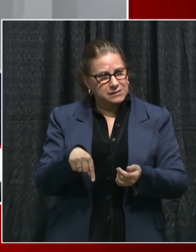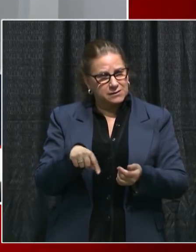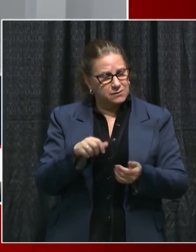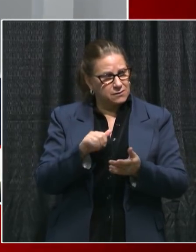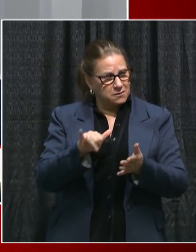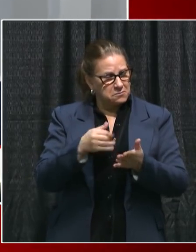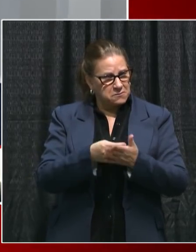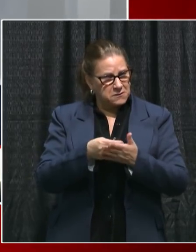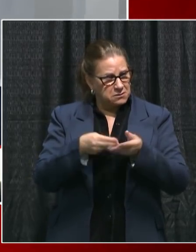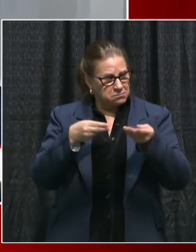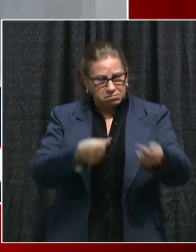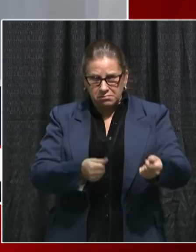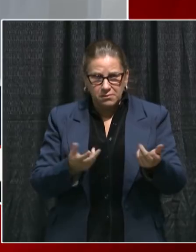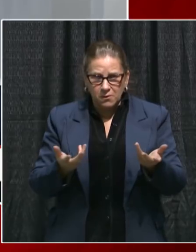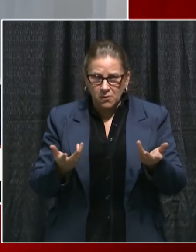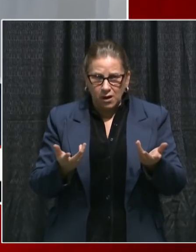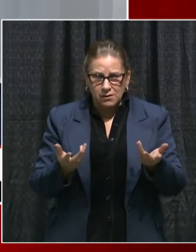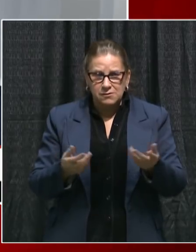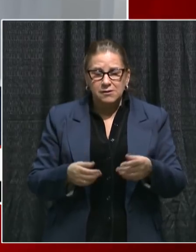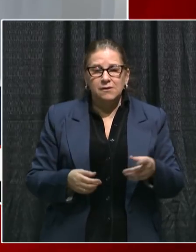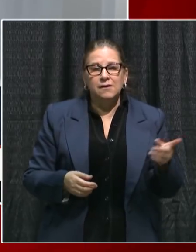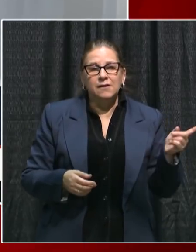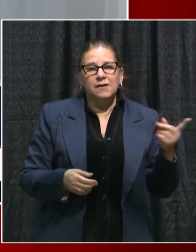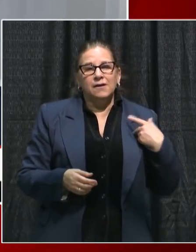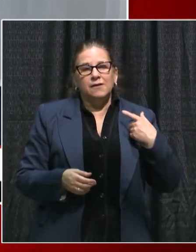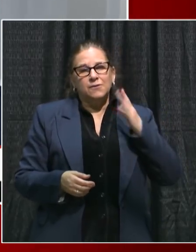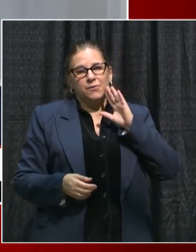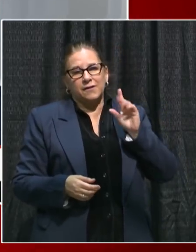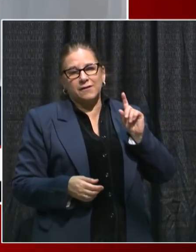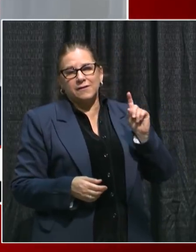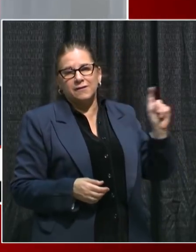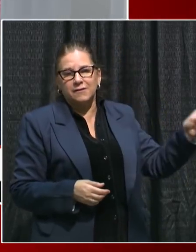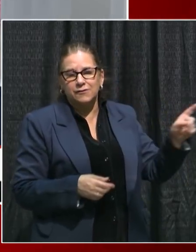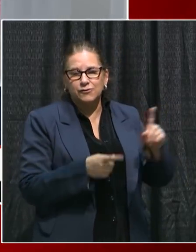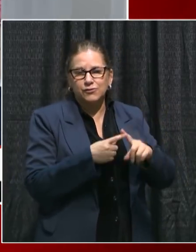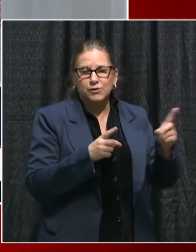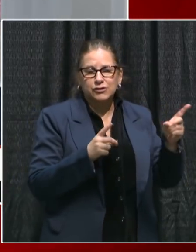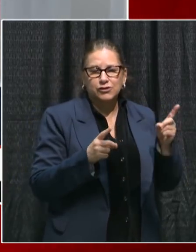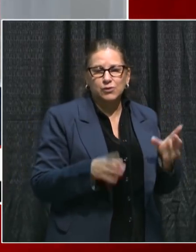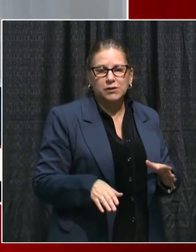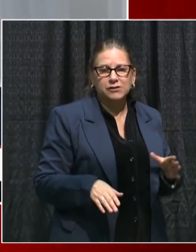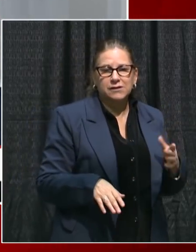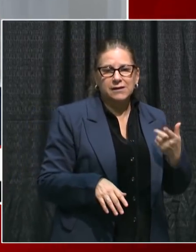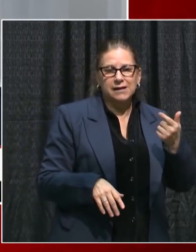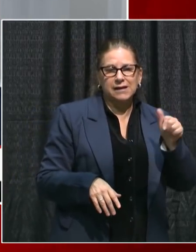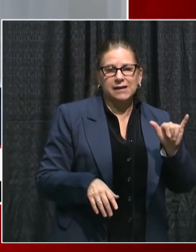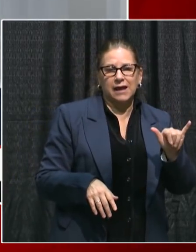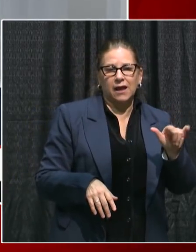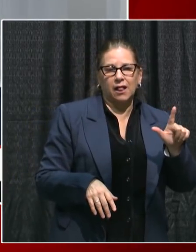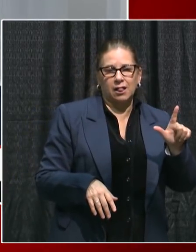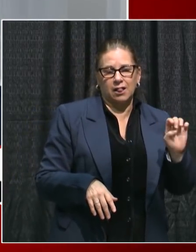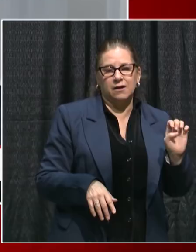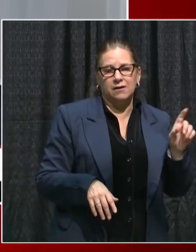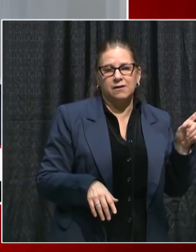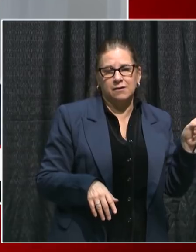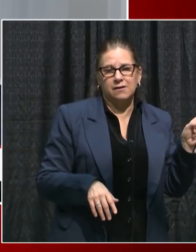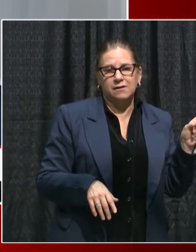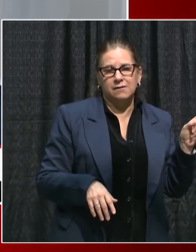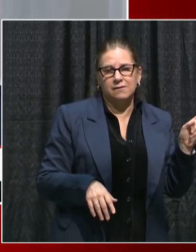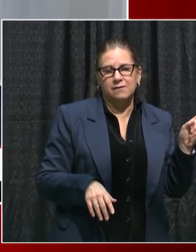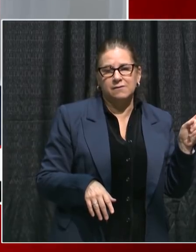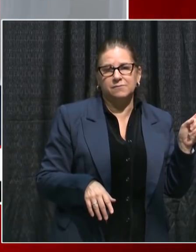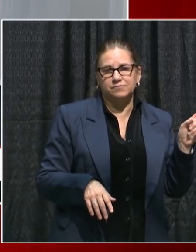Administrator, if I could turn to Director Geldhard, who is leading our operations efforts through our